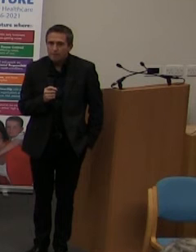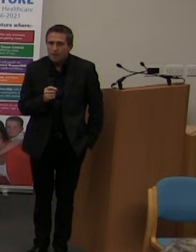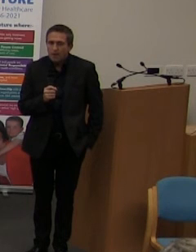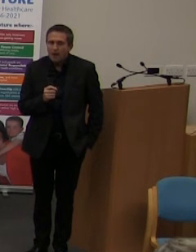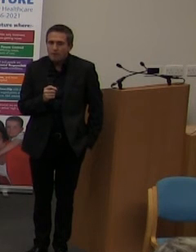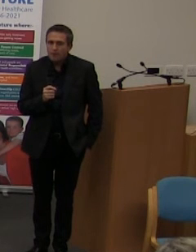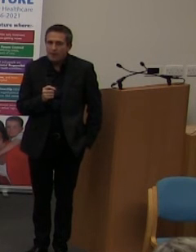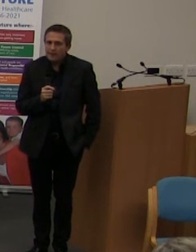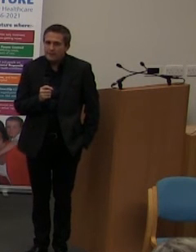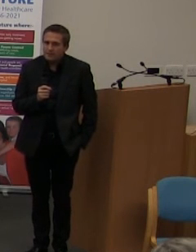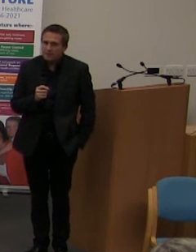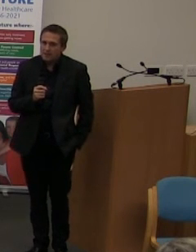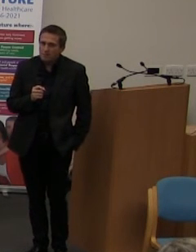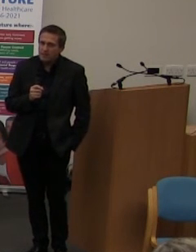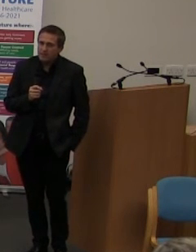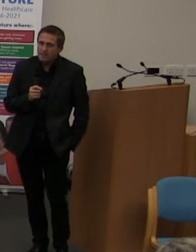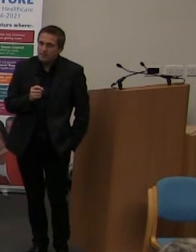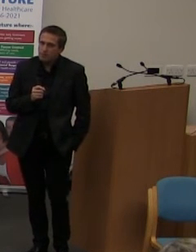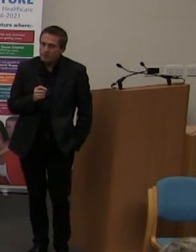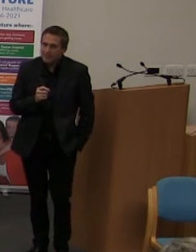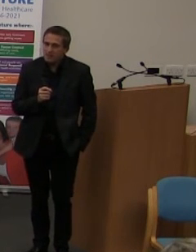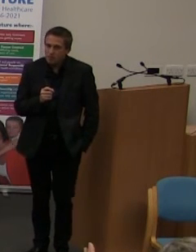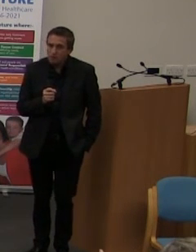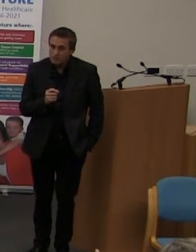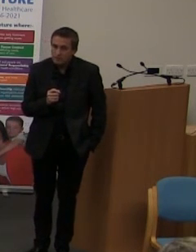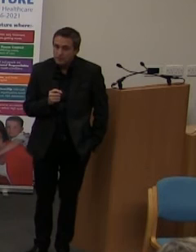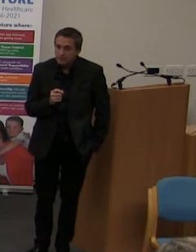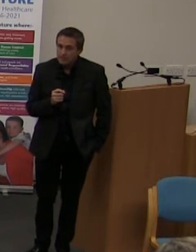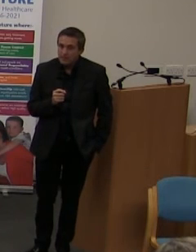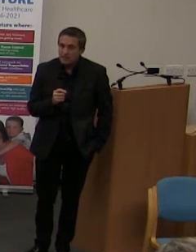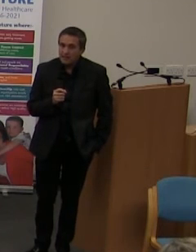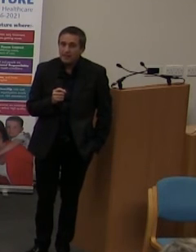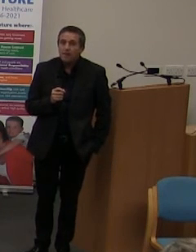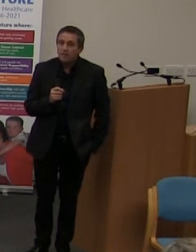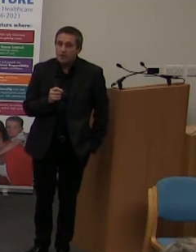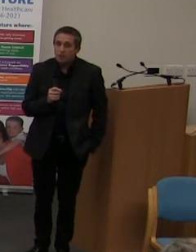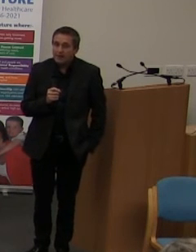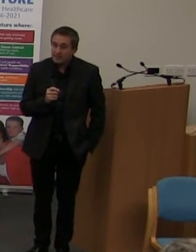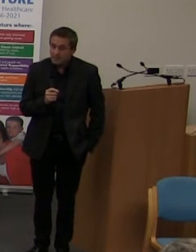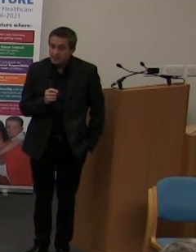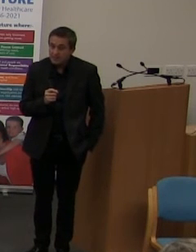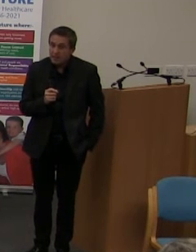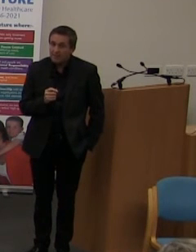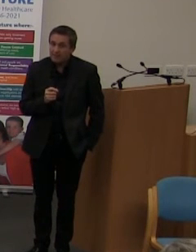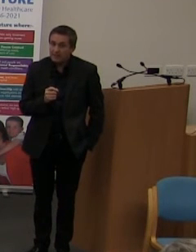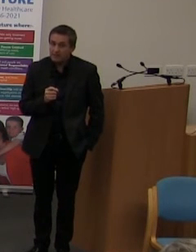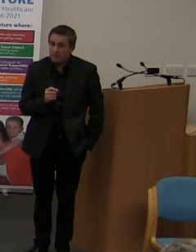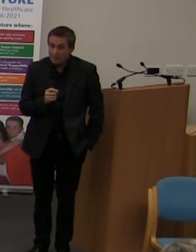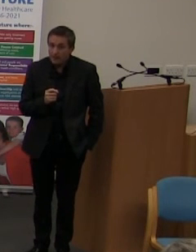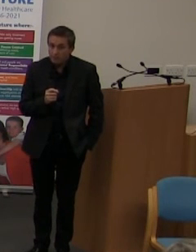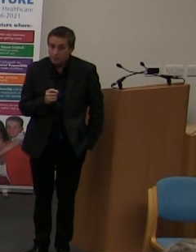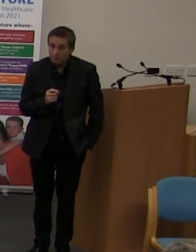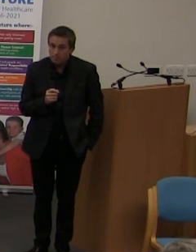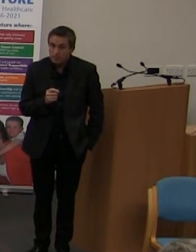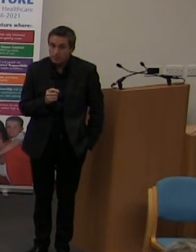Now, I realise that the government have set up Contact Scotland, which is a video relay service, and that is